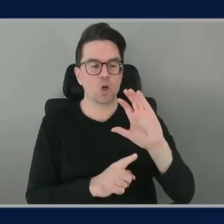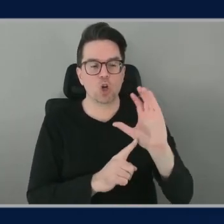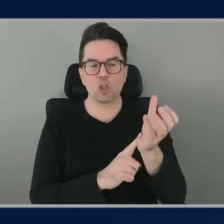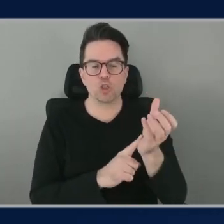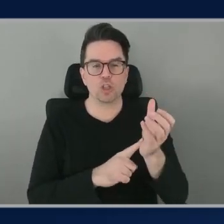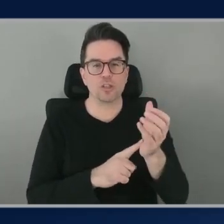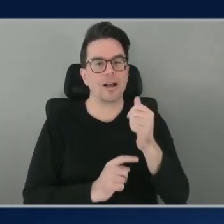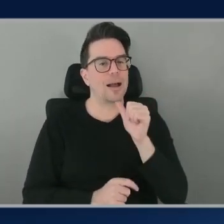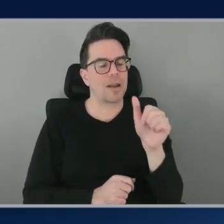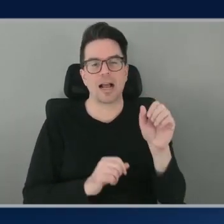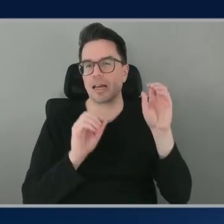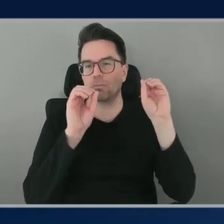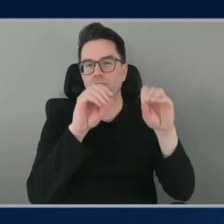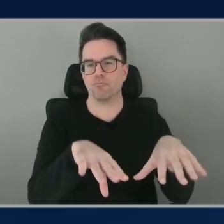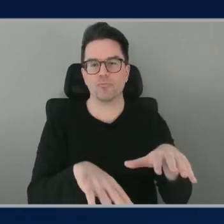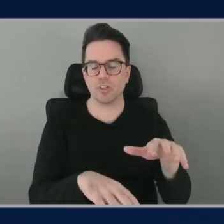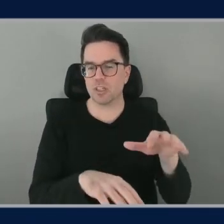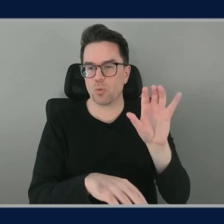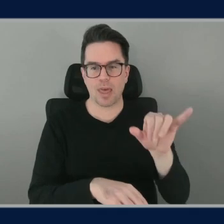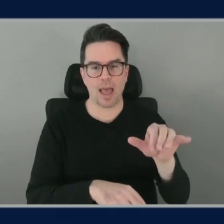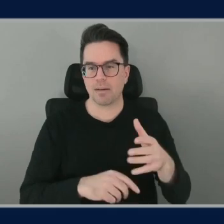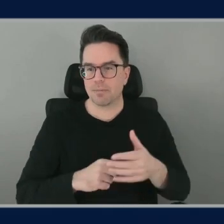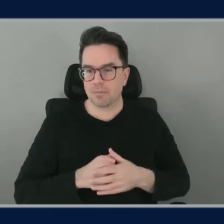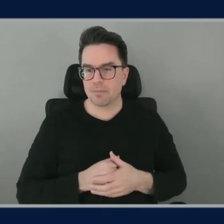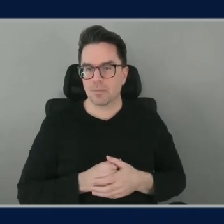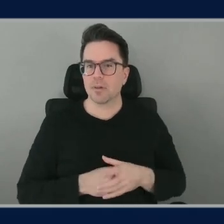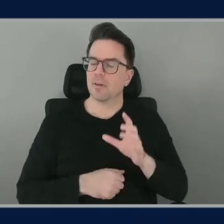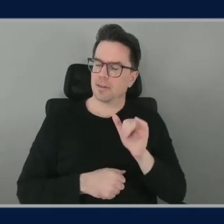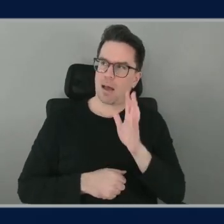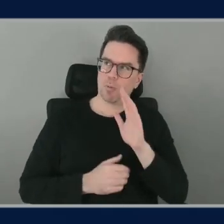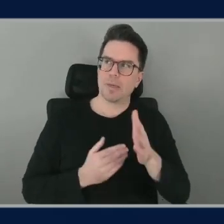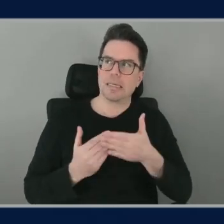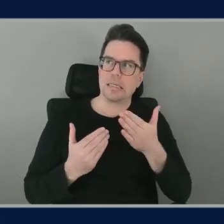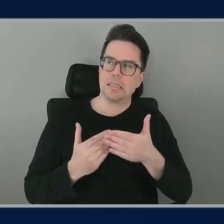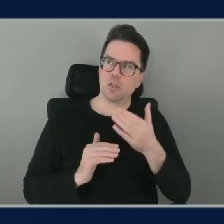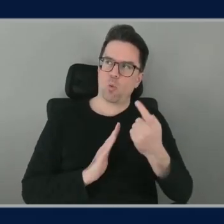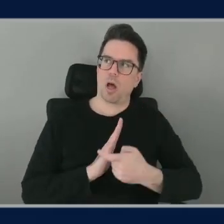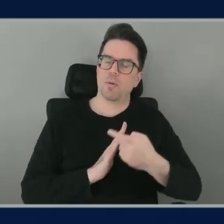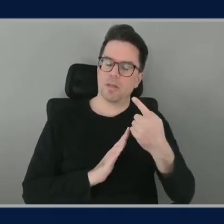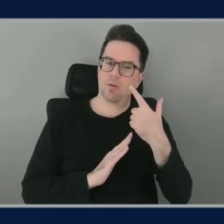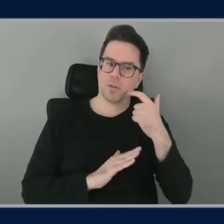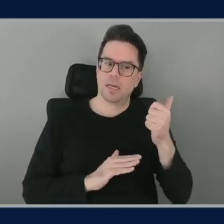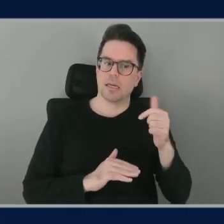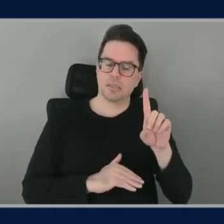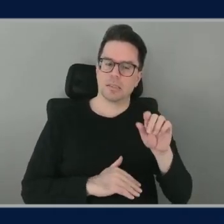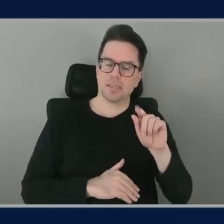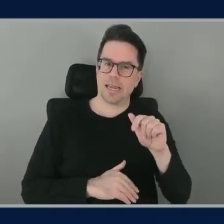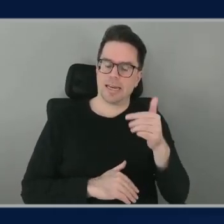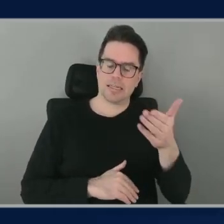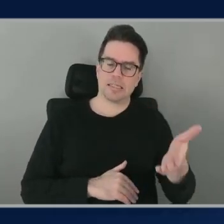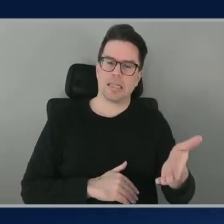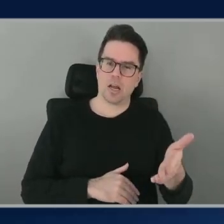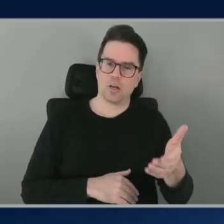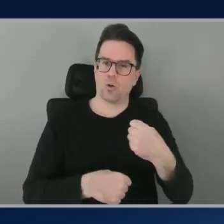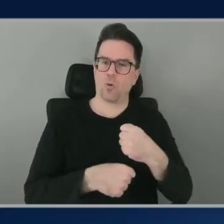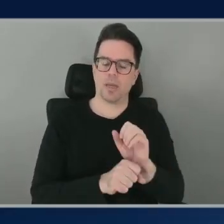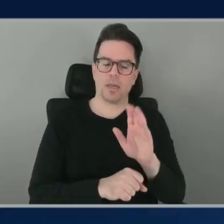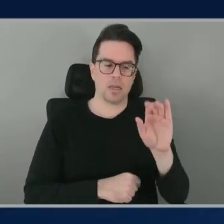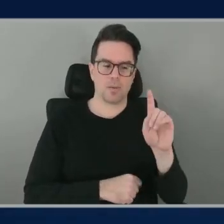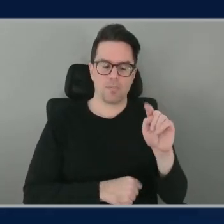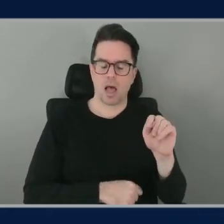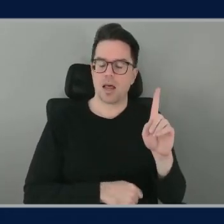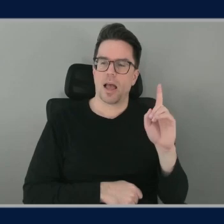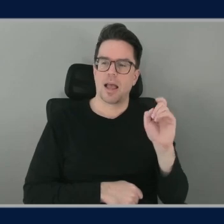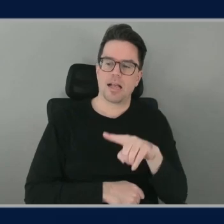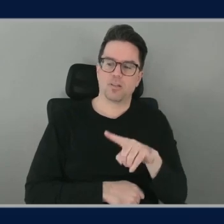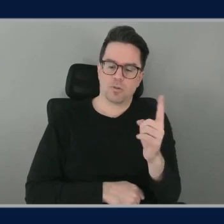me. But those would actually be the easiest to automate, right? Because all that data is there. So making a bot that actually like asks you a quick question to make sure you're